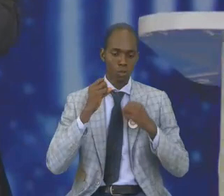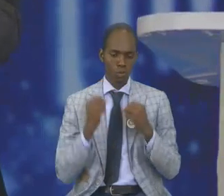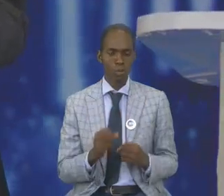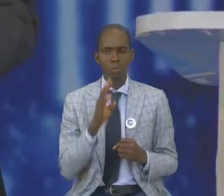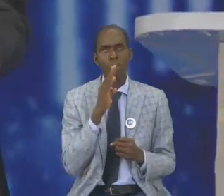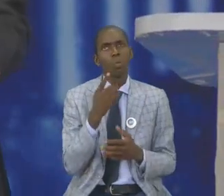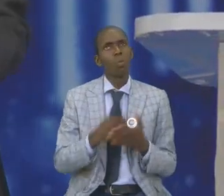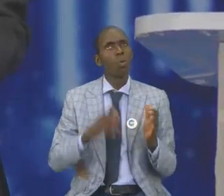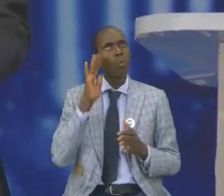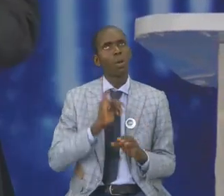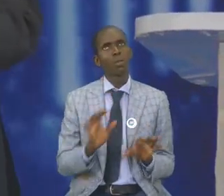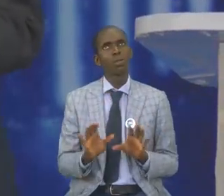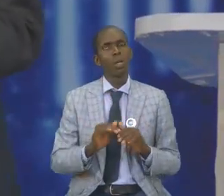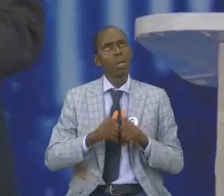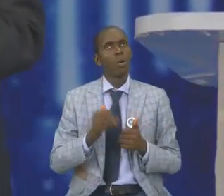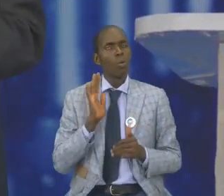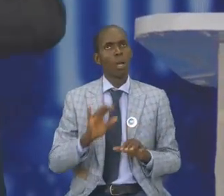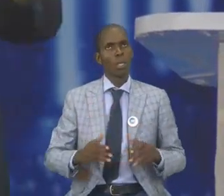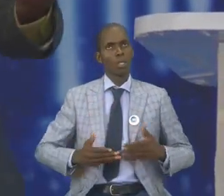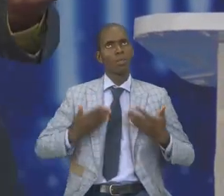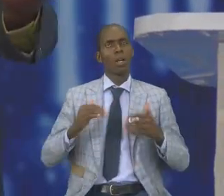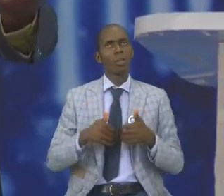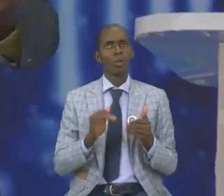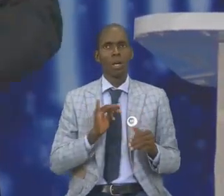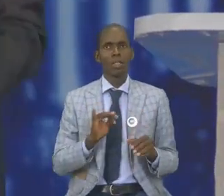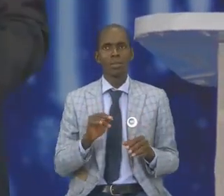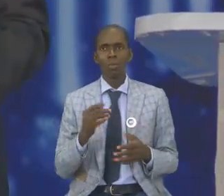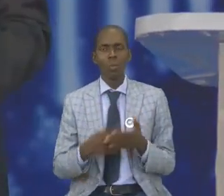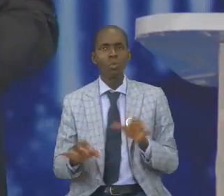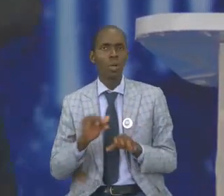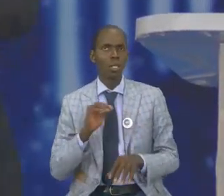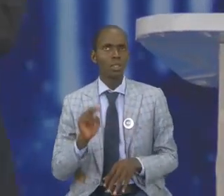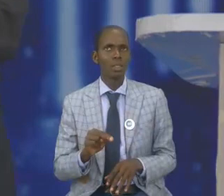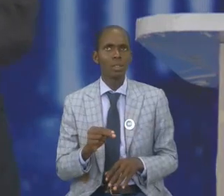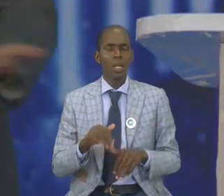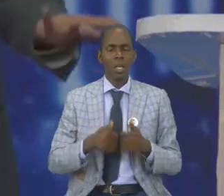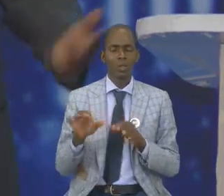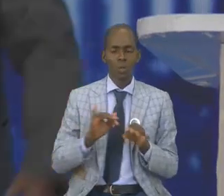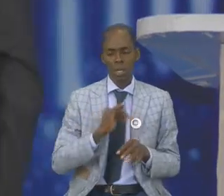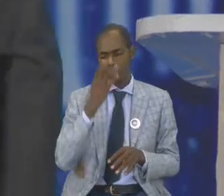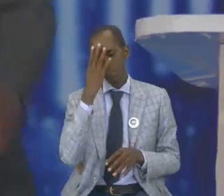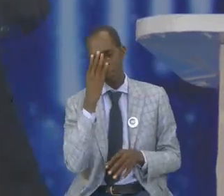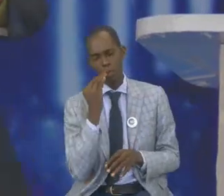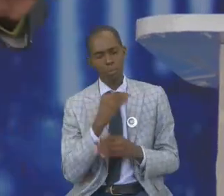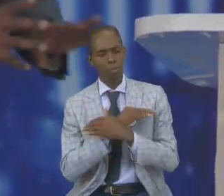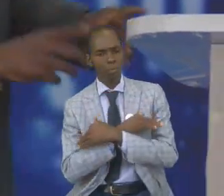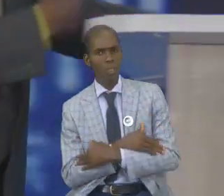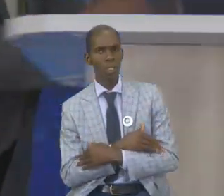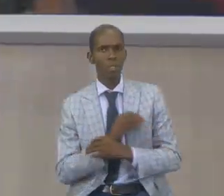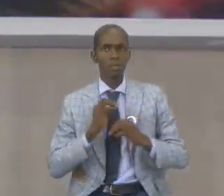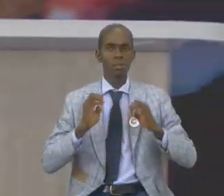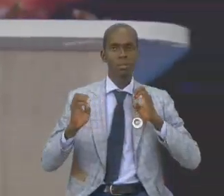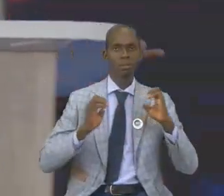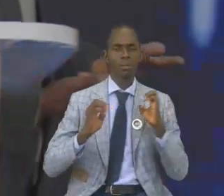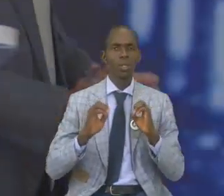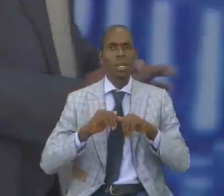What do I do? How do I live? How do I eat? What do I eat? How do I sleep? How do I rest? How do I exercise? How do